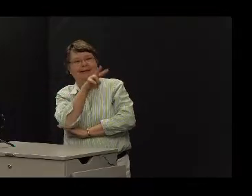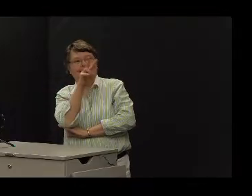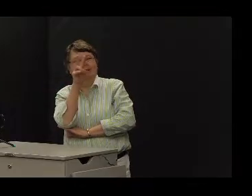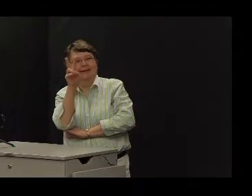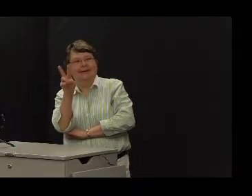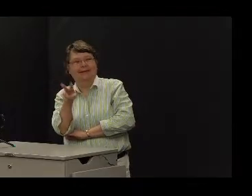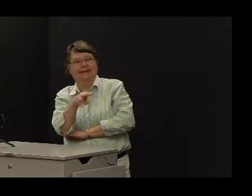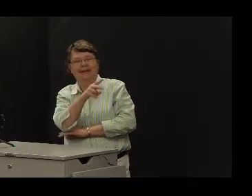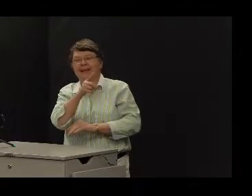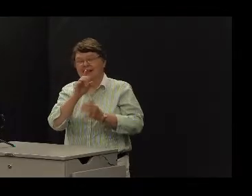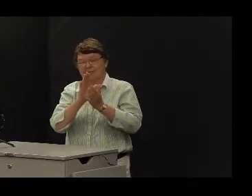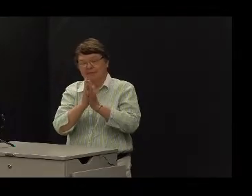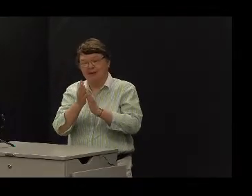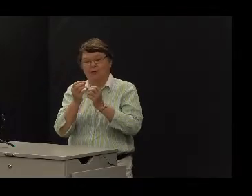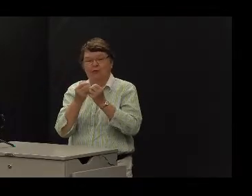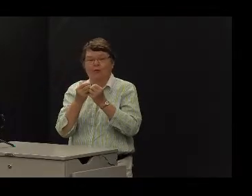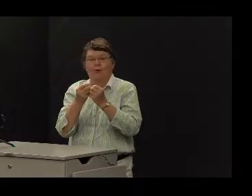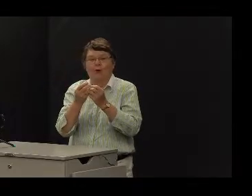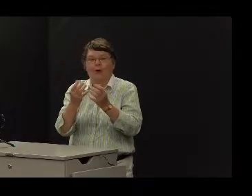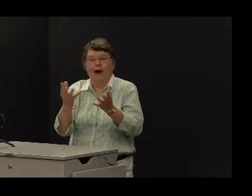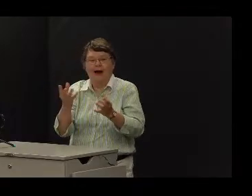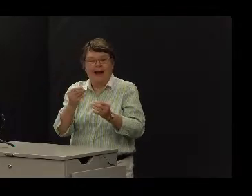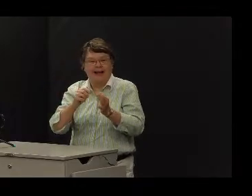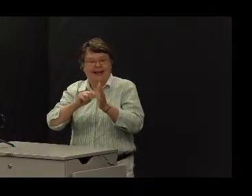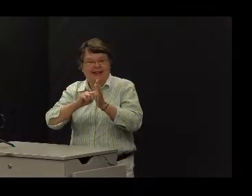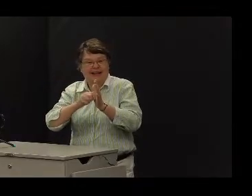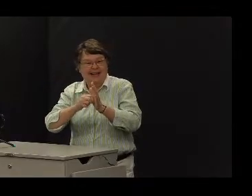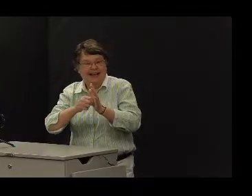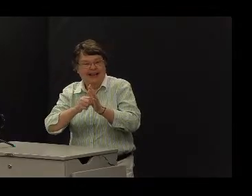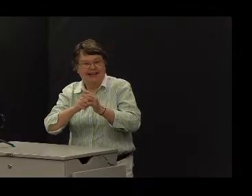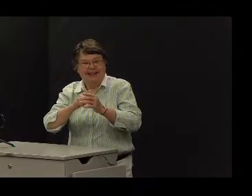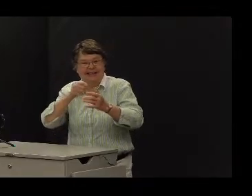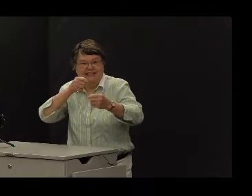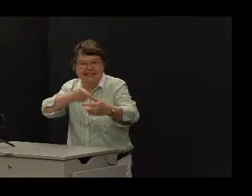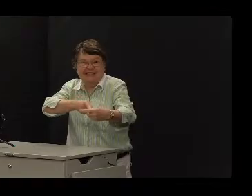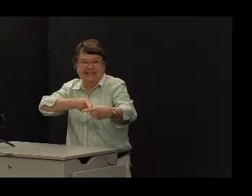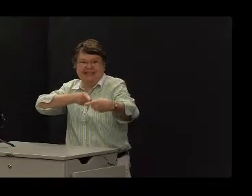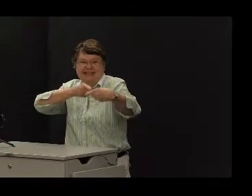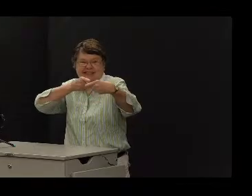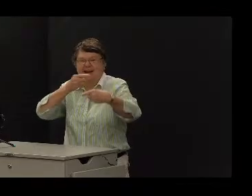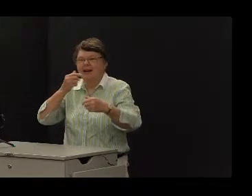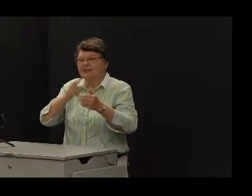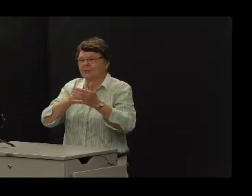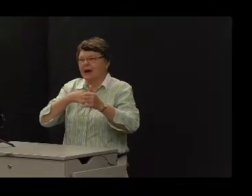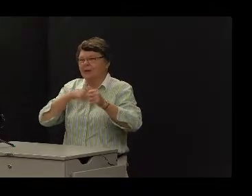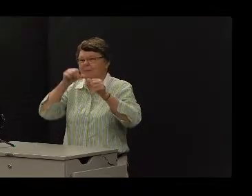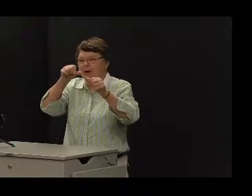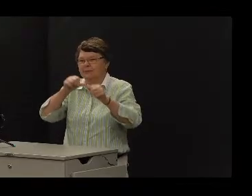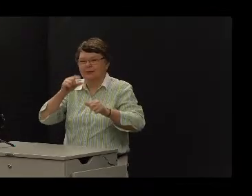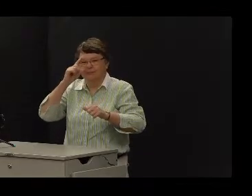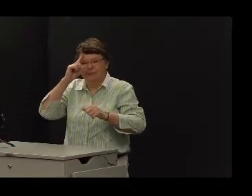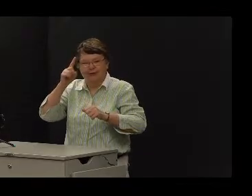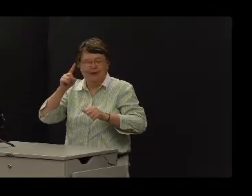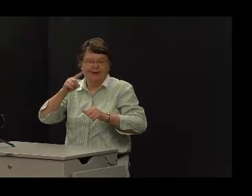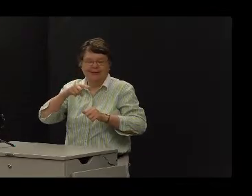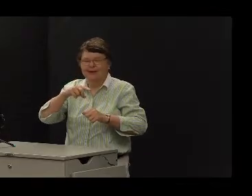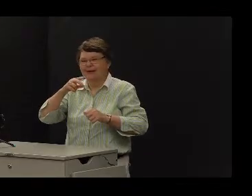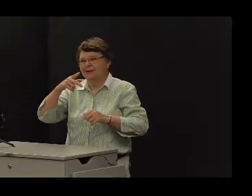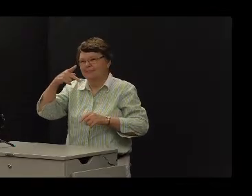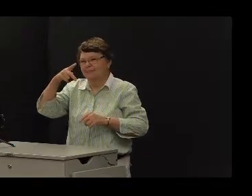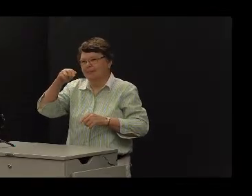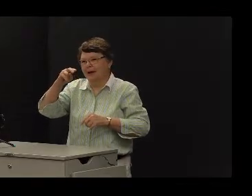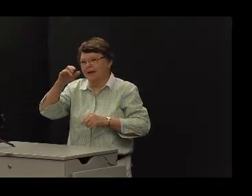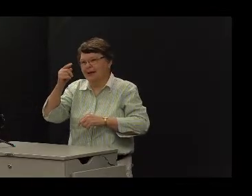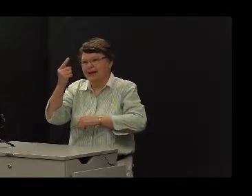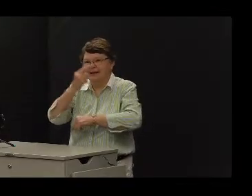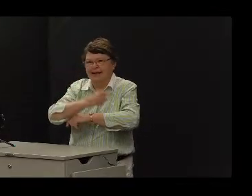out front of KSD, I always take a look at that, and I've noticed it's becoming worn out. I'm